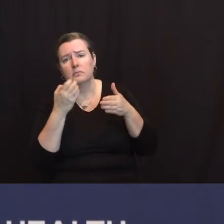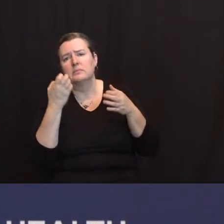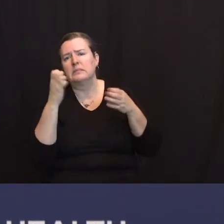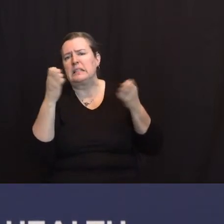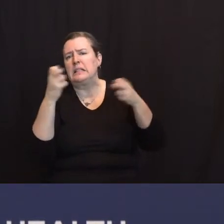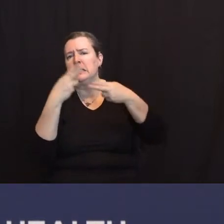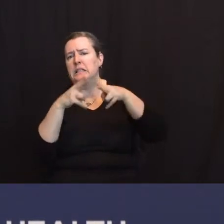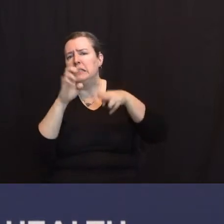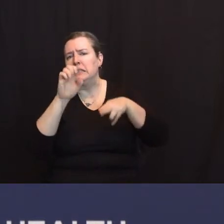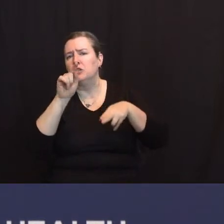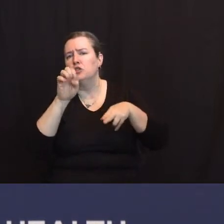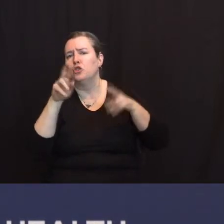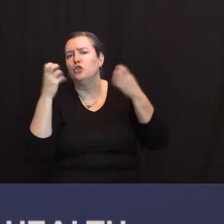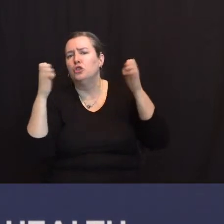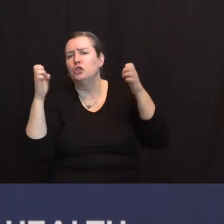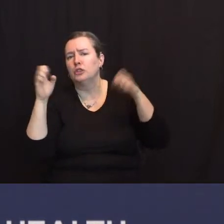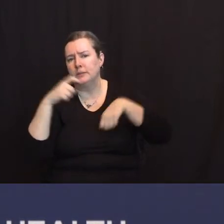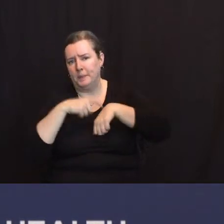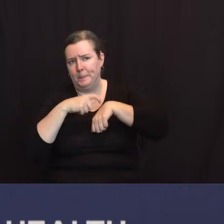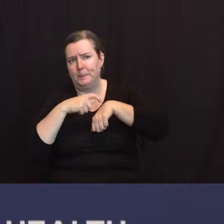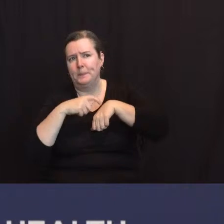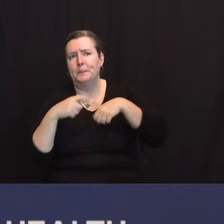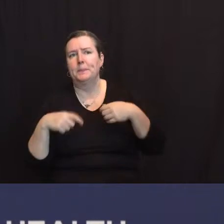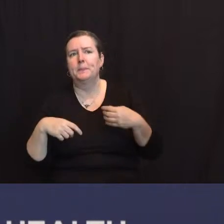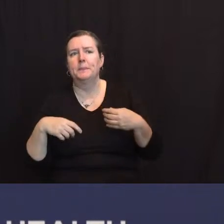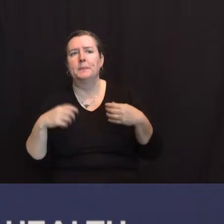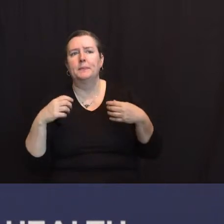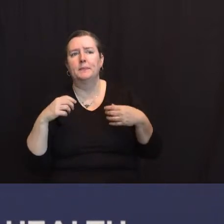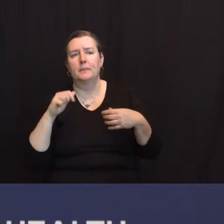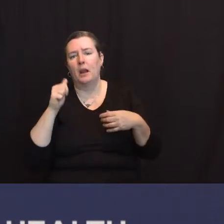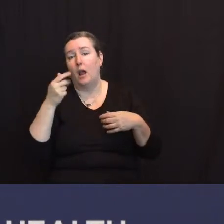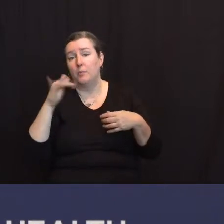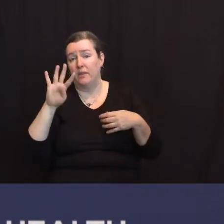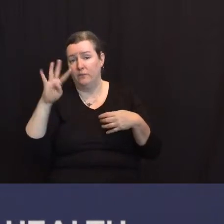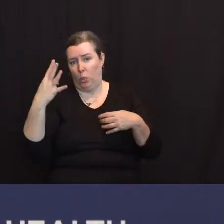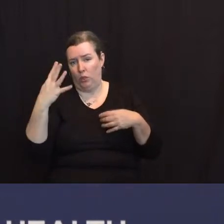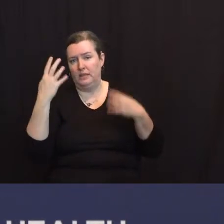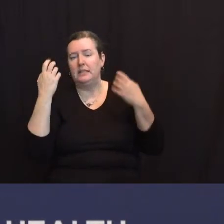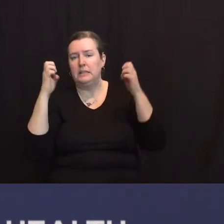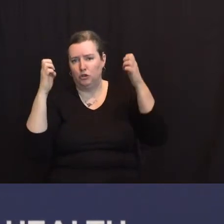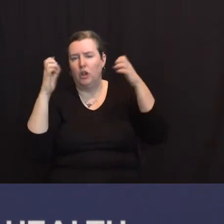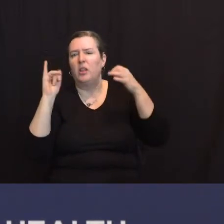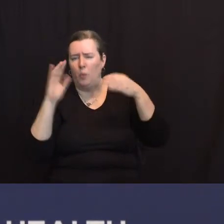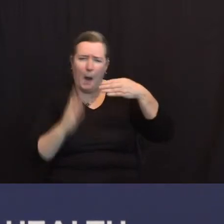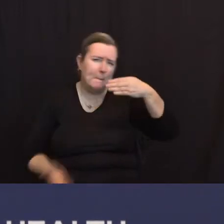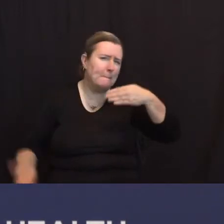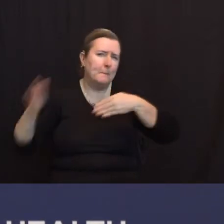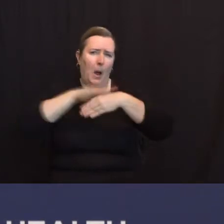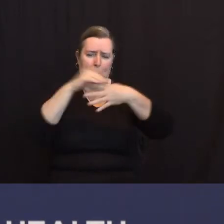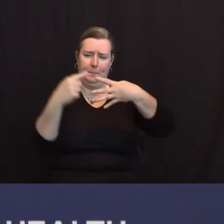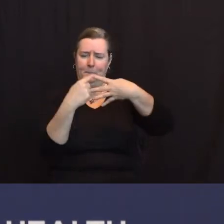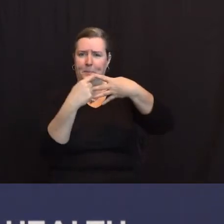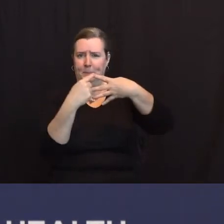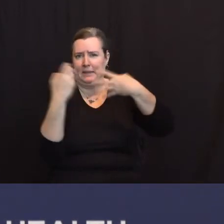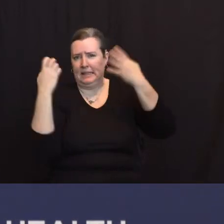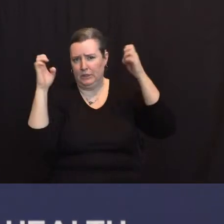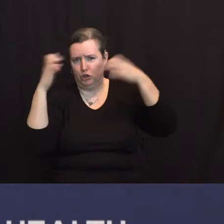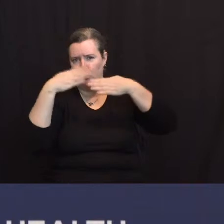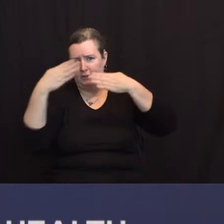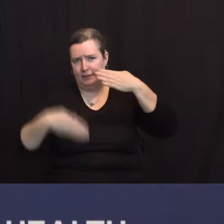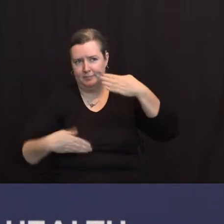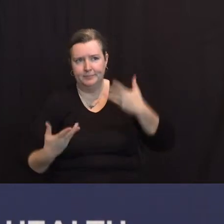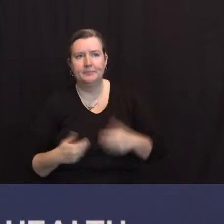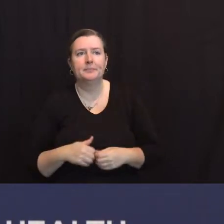way. And so, again, folks, between now and then, pre-register. God willing, the call center can schedule you, but have